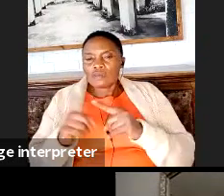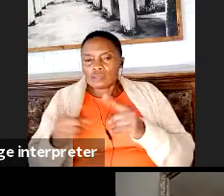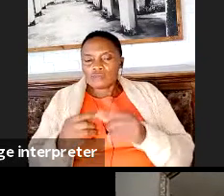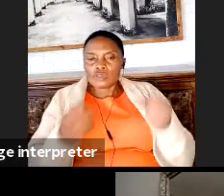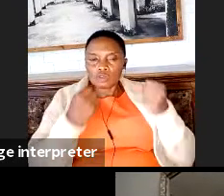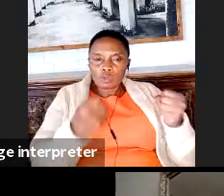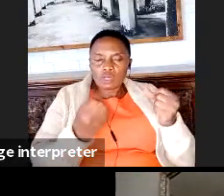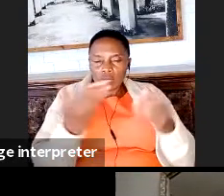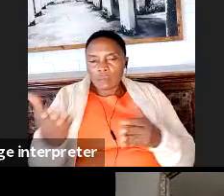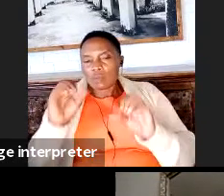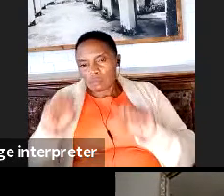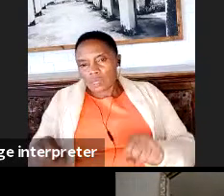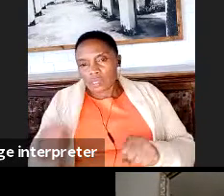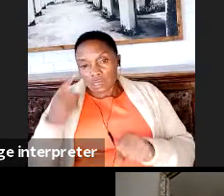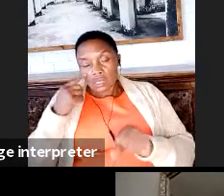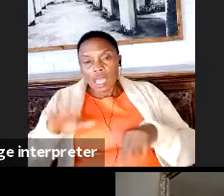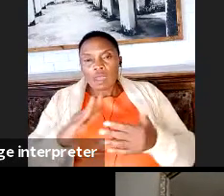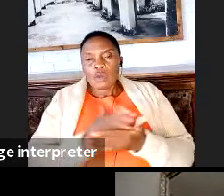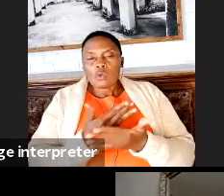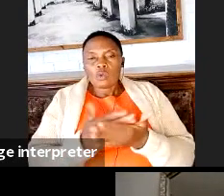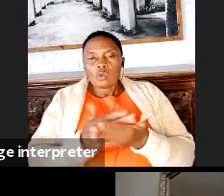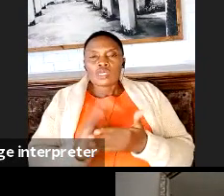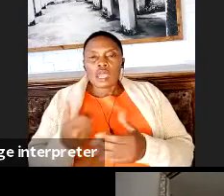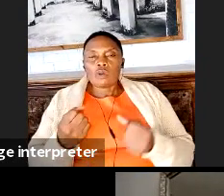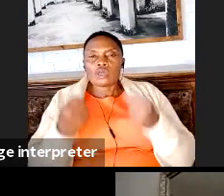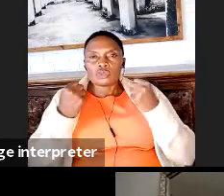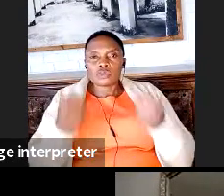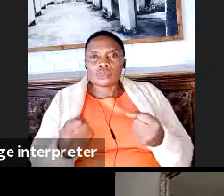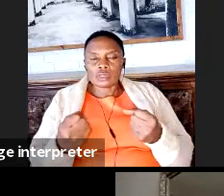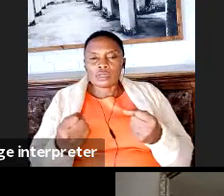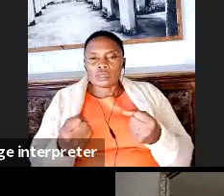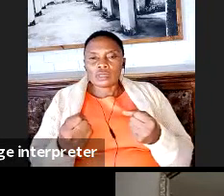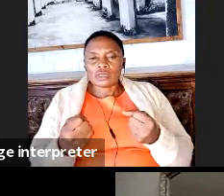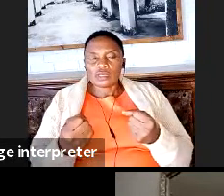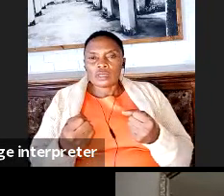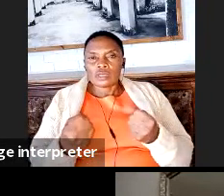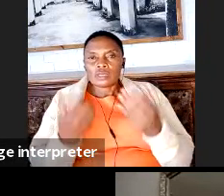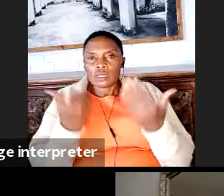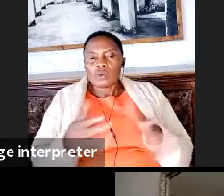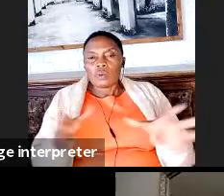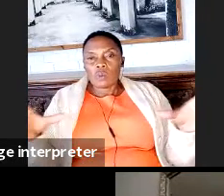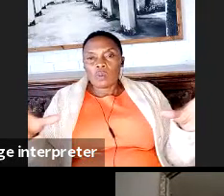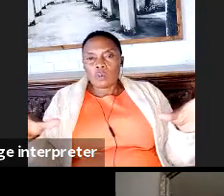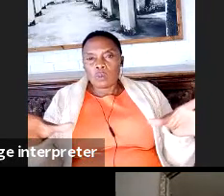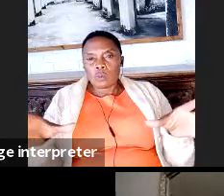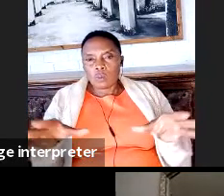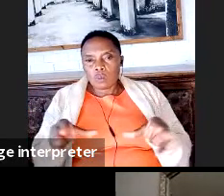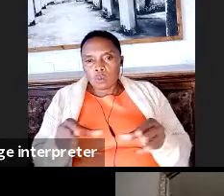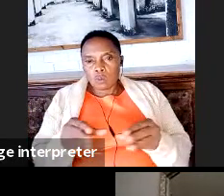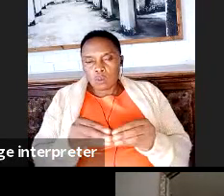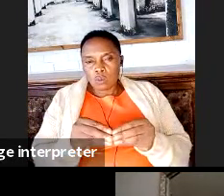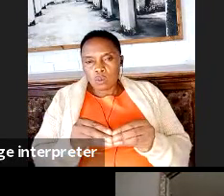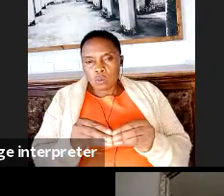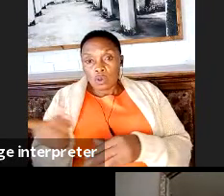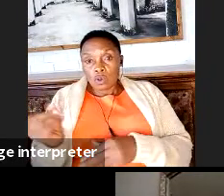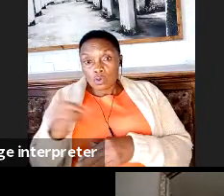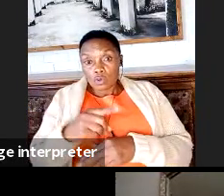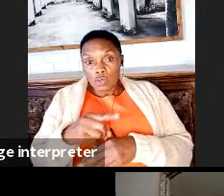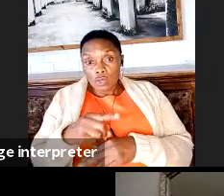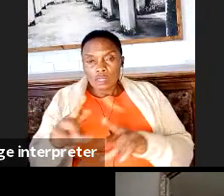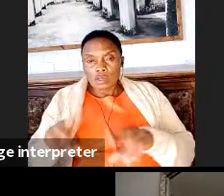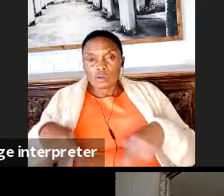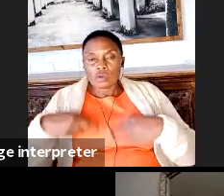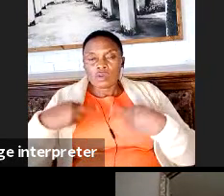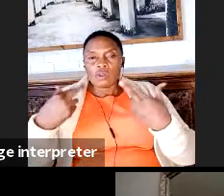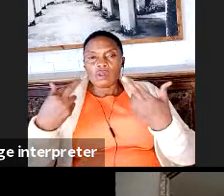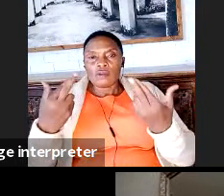that. And I think on that note, we are going to conclude today's session, just to review at everyone, sort of